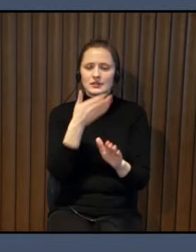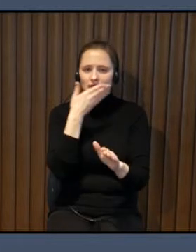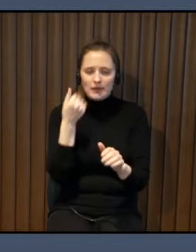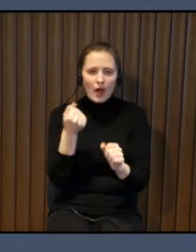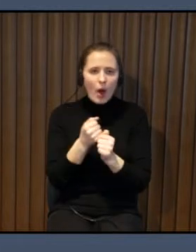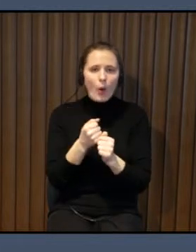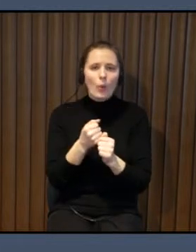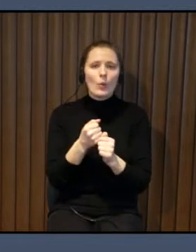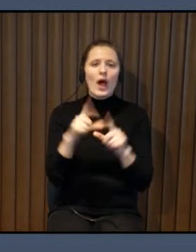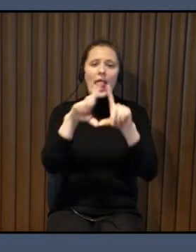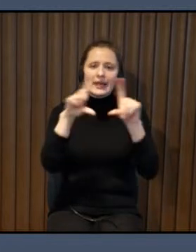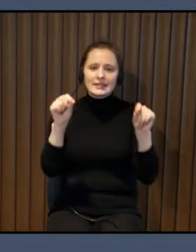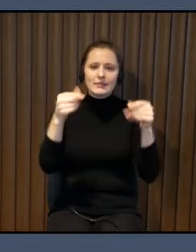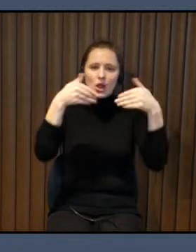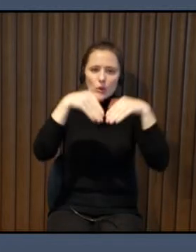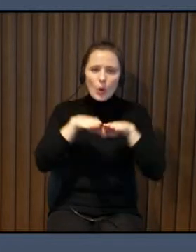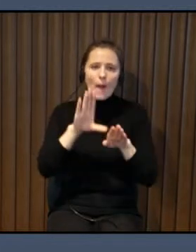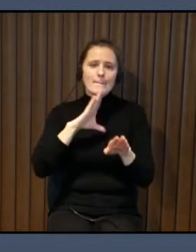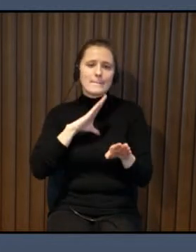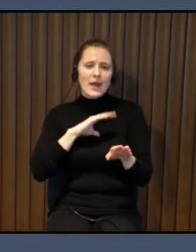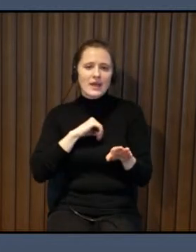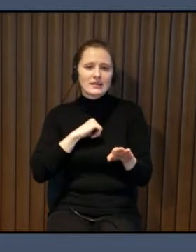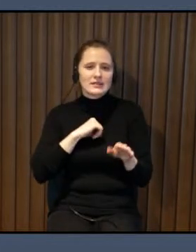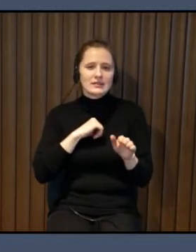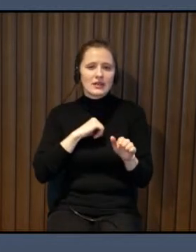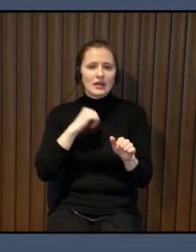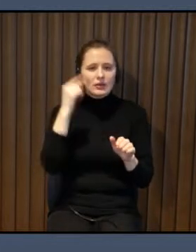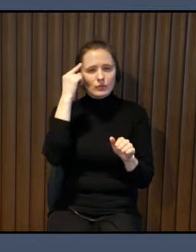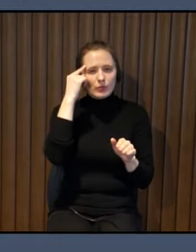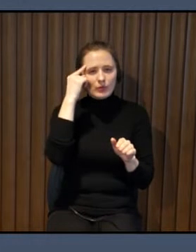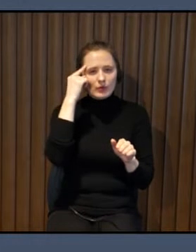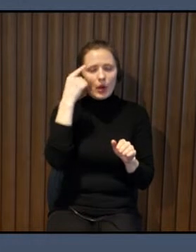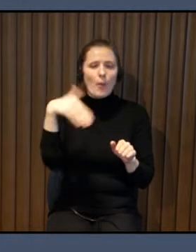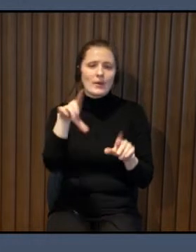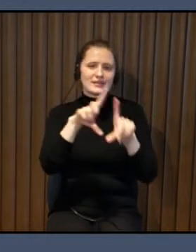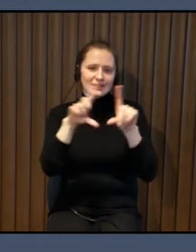including discrimination for disability, is not acceptable.